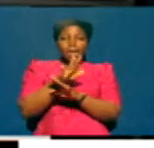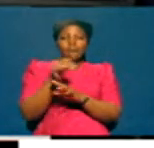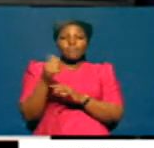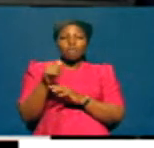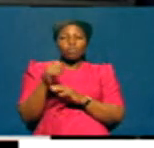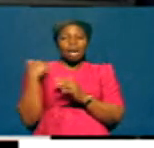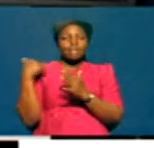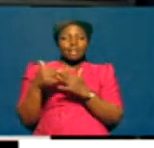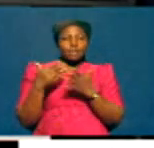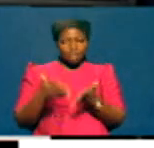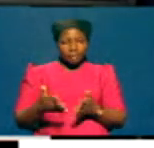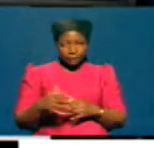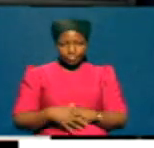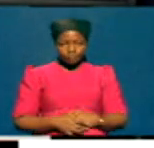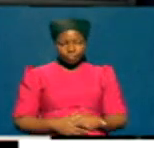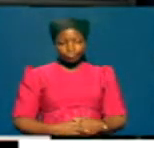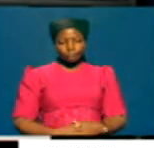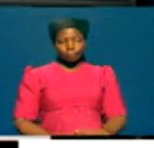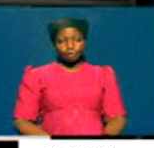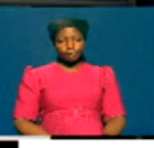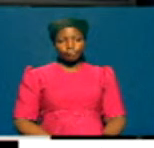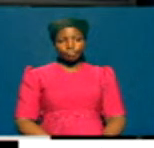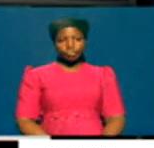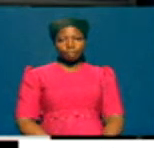Lunchtime News, my name is Hibak Said.